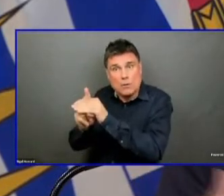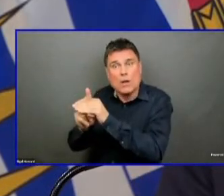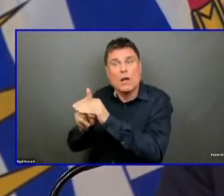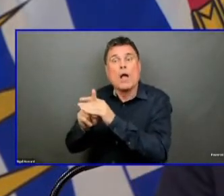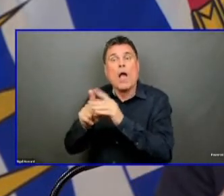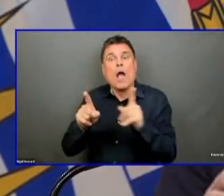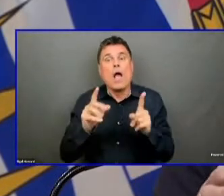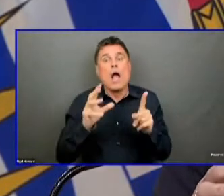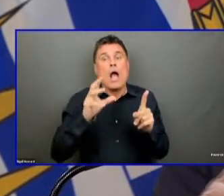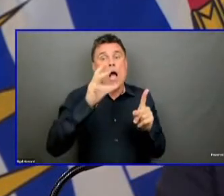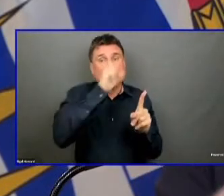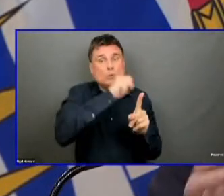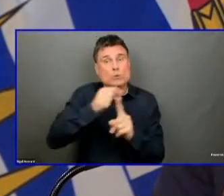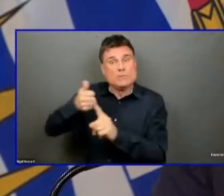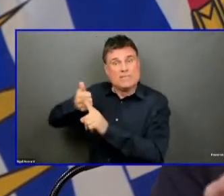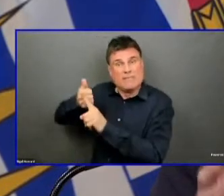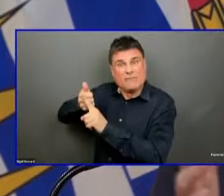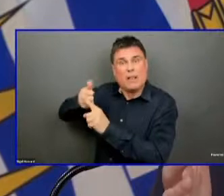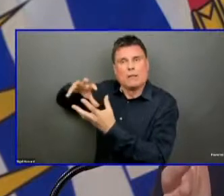of ensuring